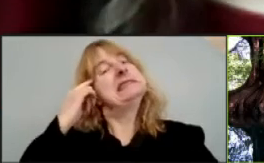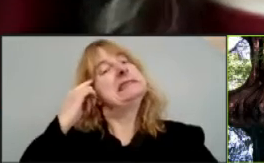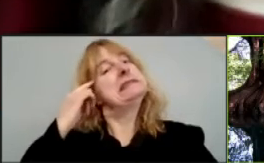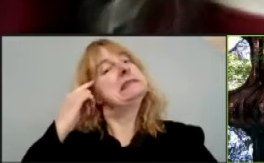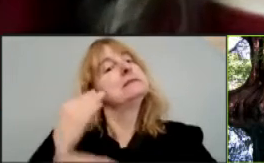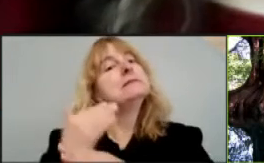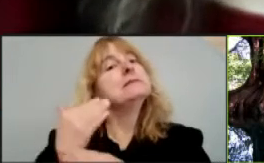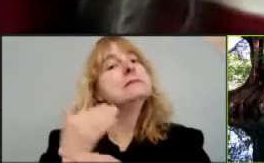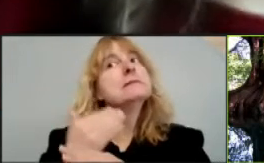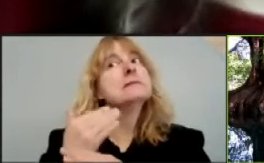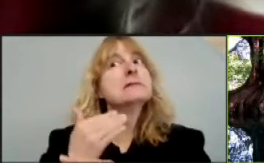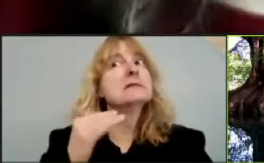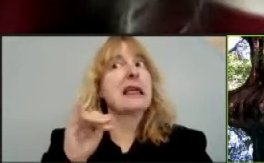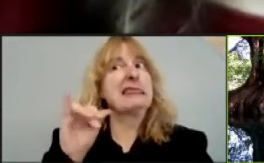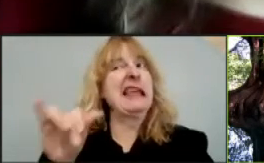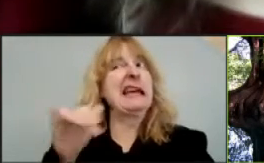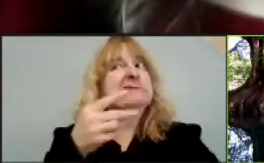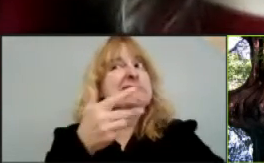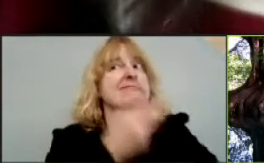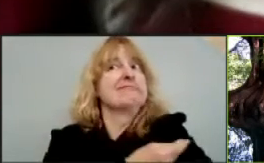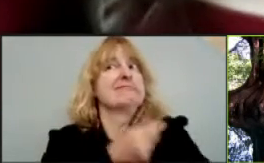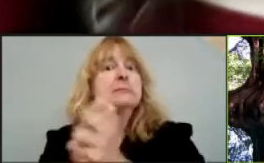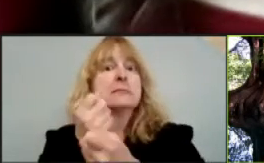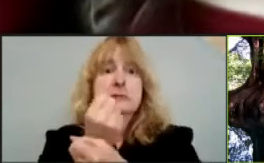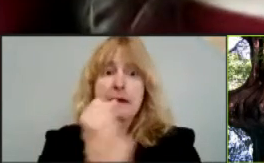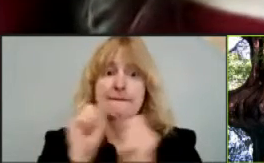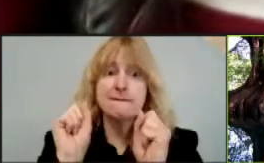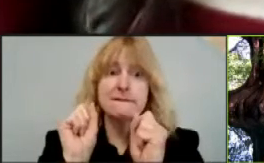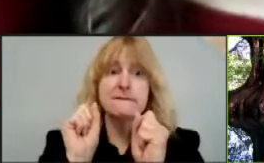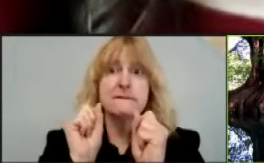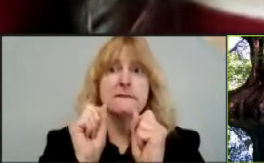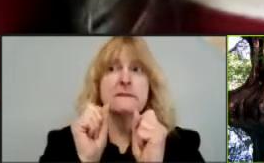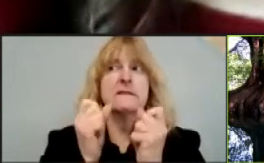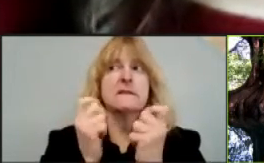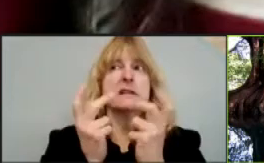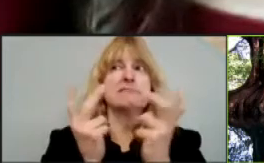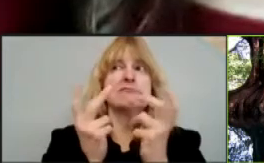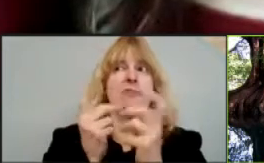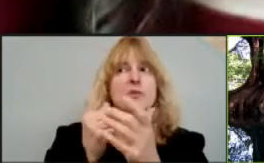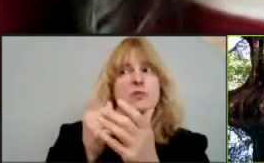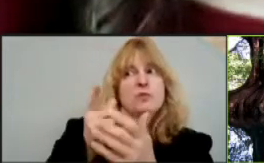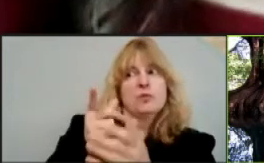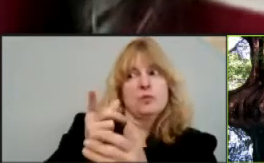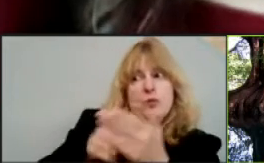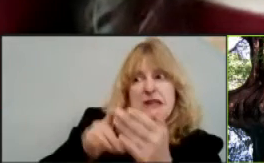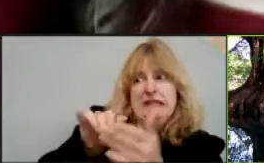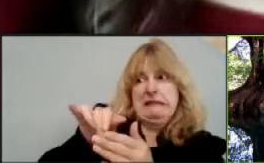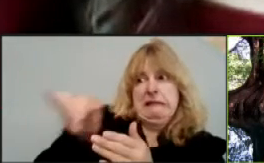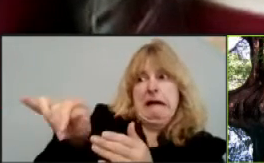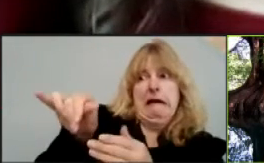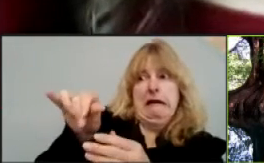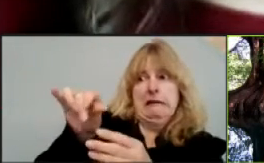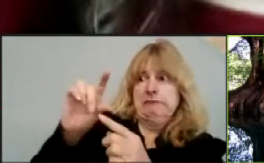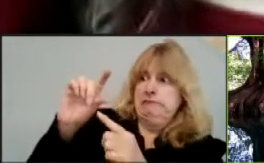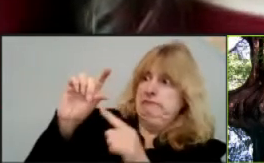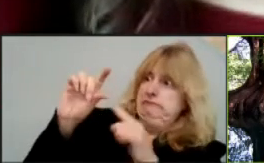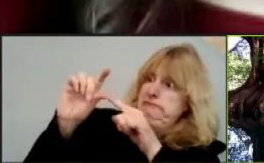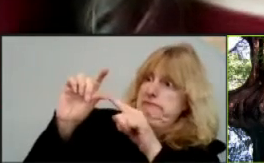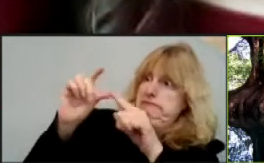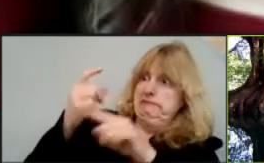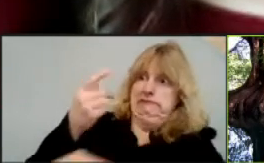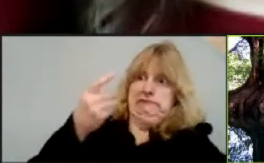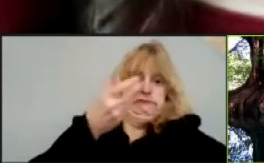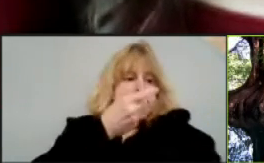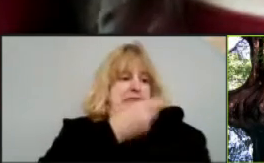is this vaccine safe? What is it that we're actually putting in our body, and how is it that that this is going to be able